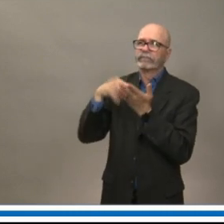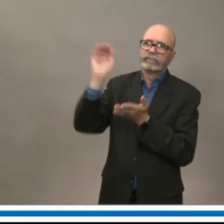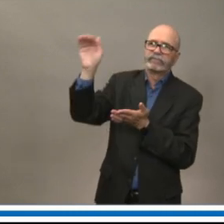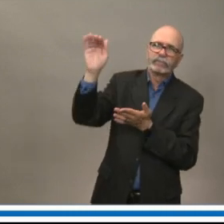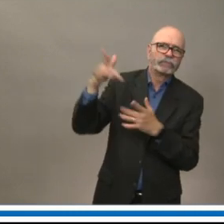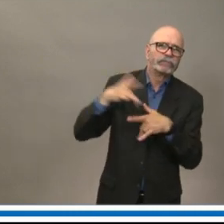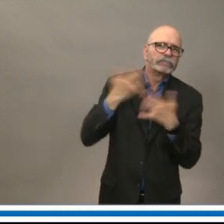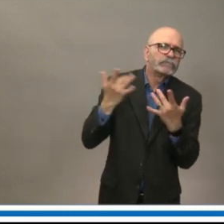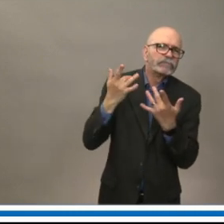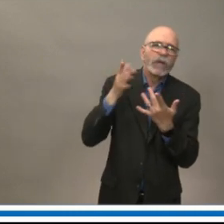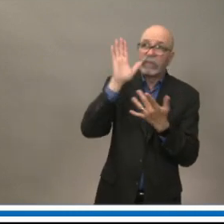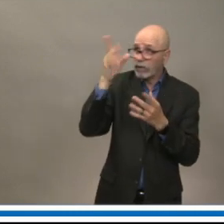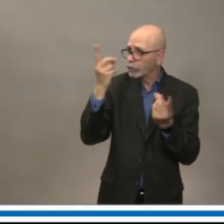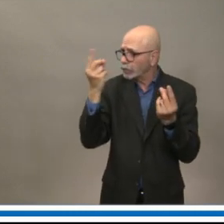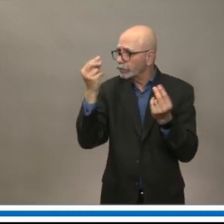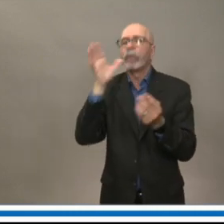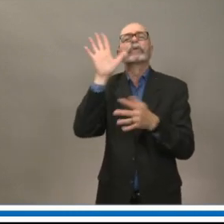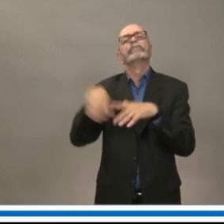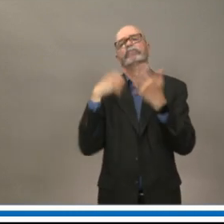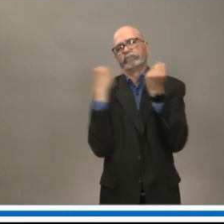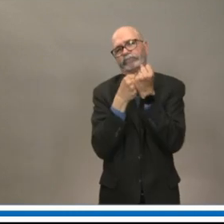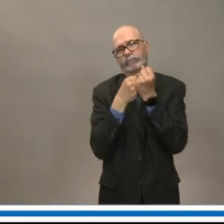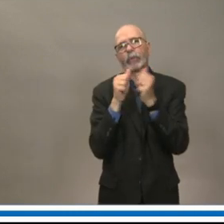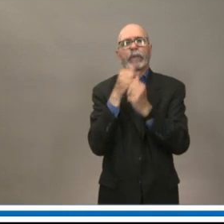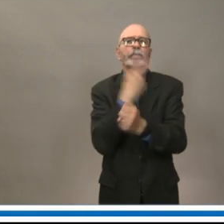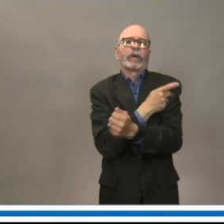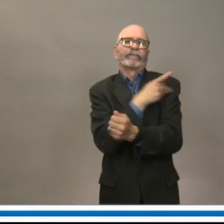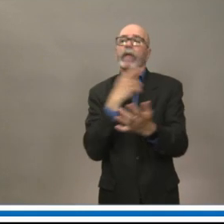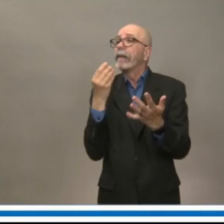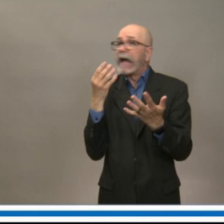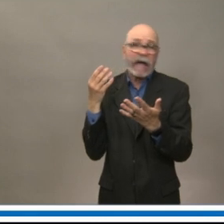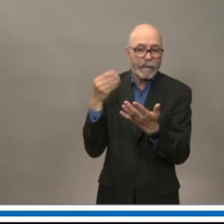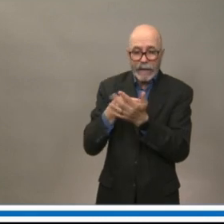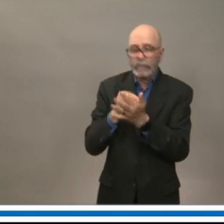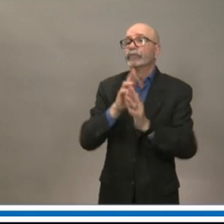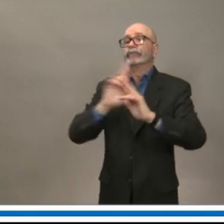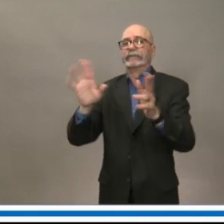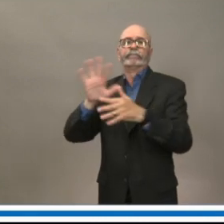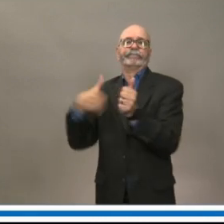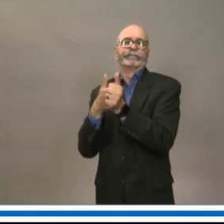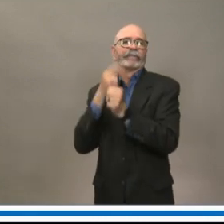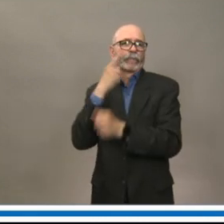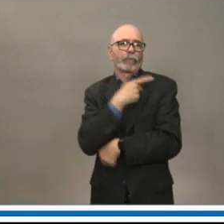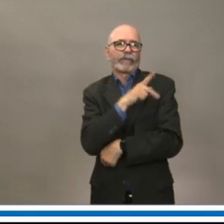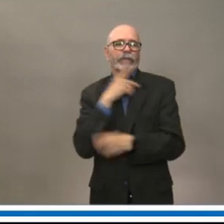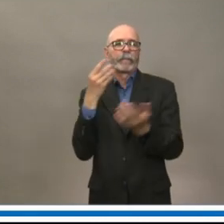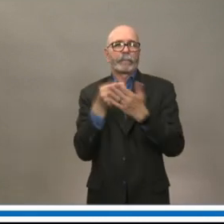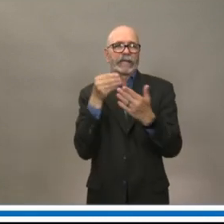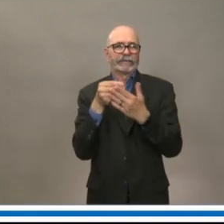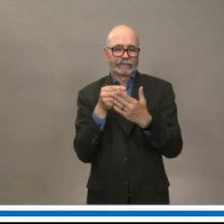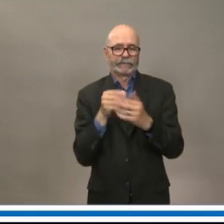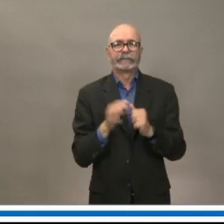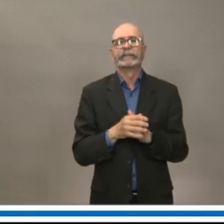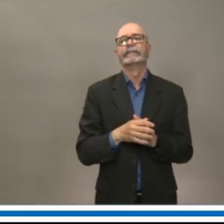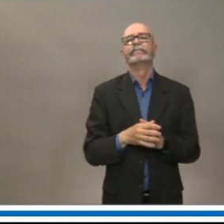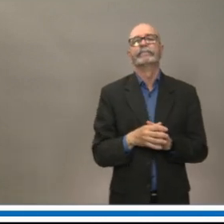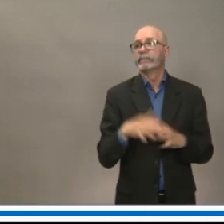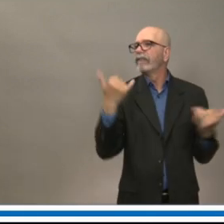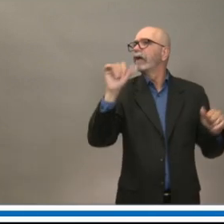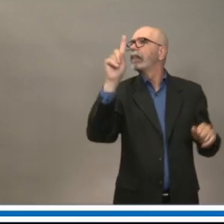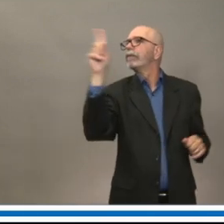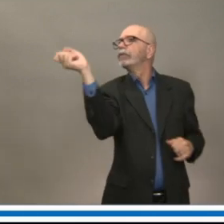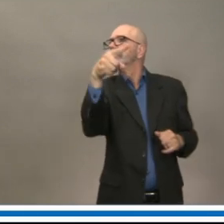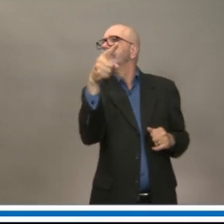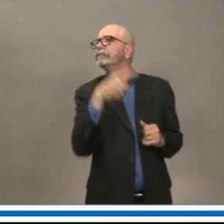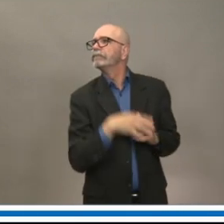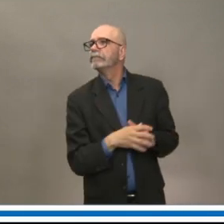support them in the best way we can. Olivier, do you have a follow-up? Yeah, sure.